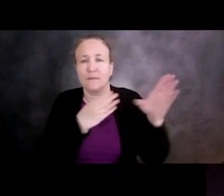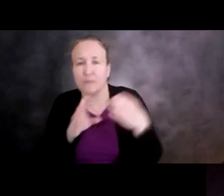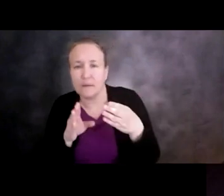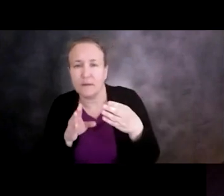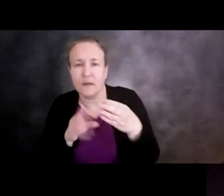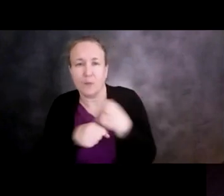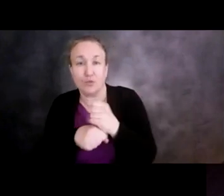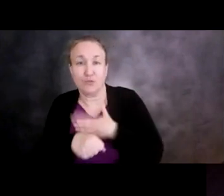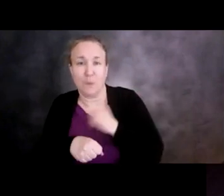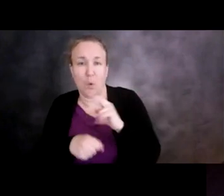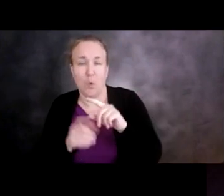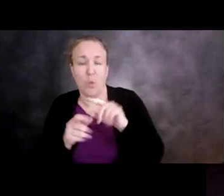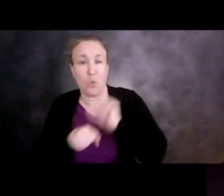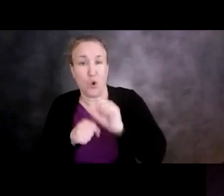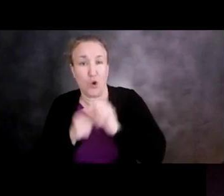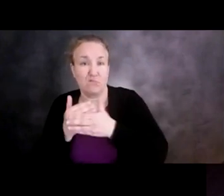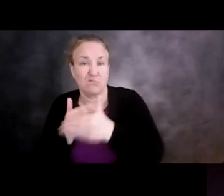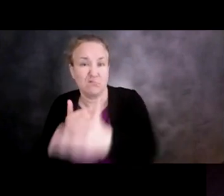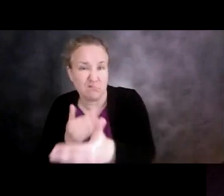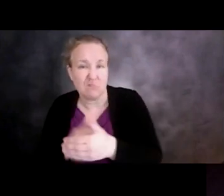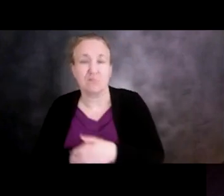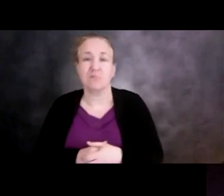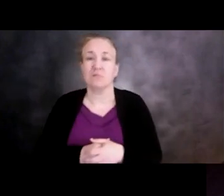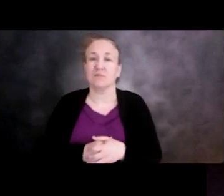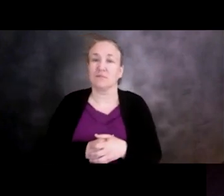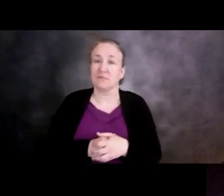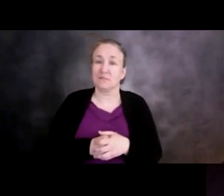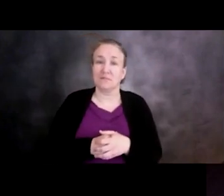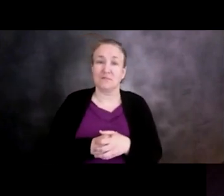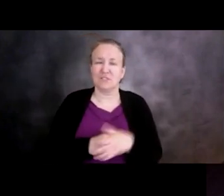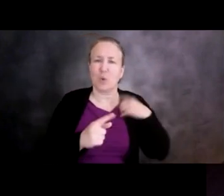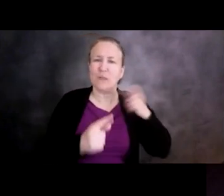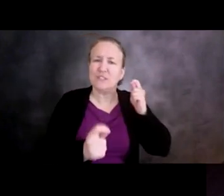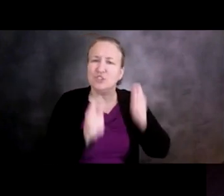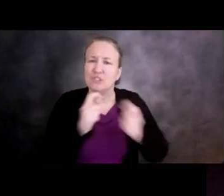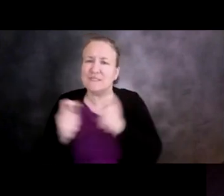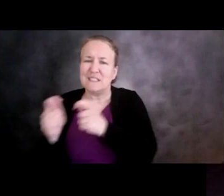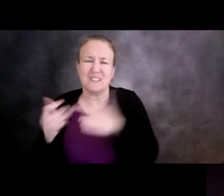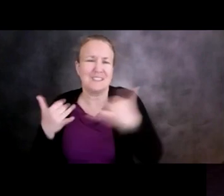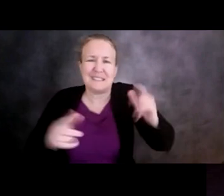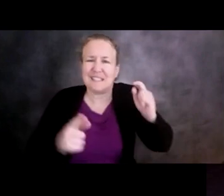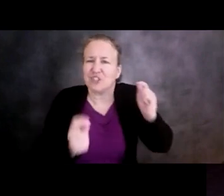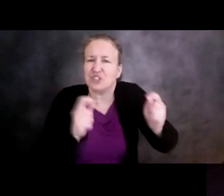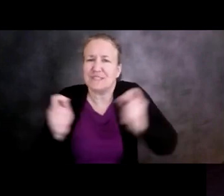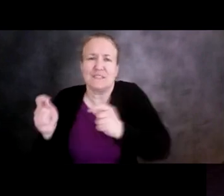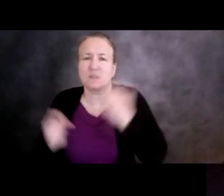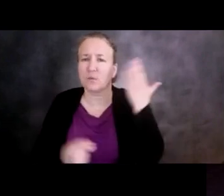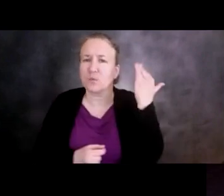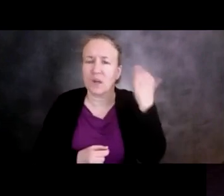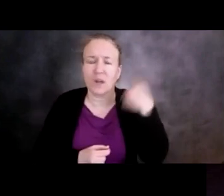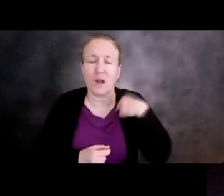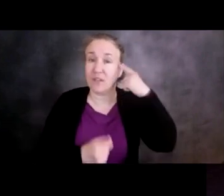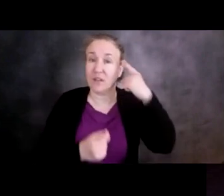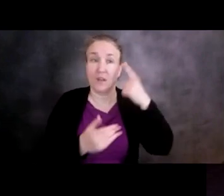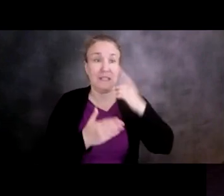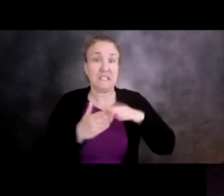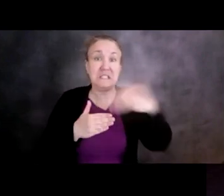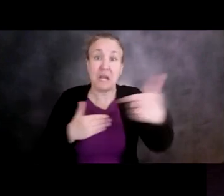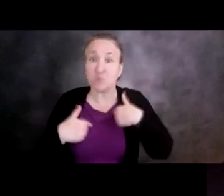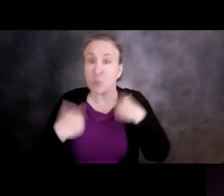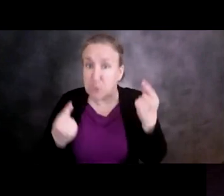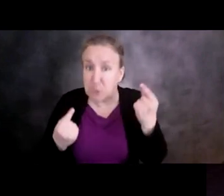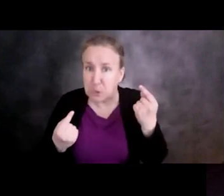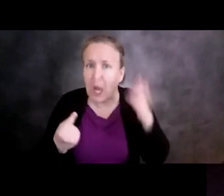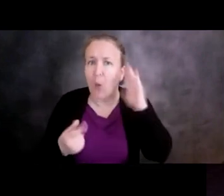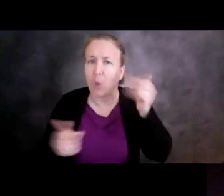own work. So I just think it just keeps shifting, and it's still shifting, because I think what I do next, I will be performing